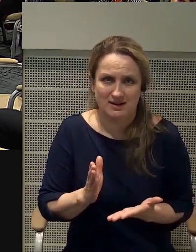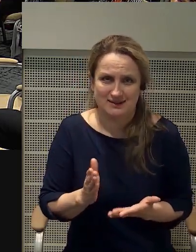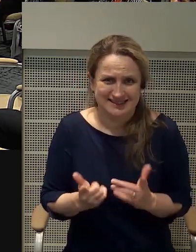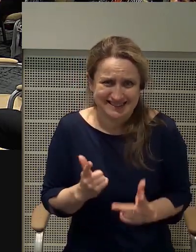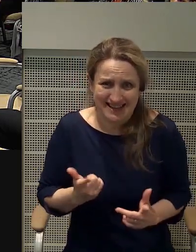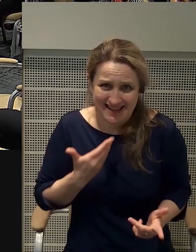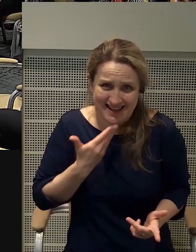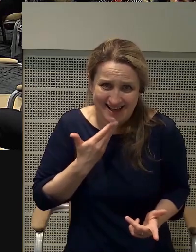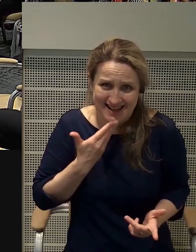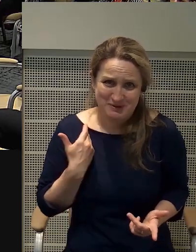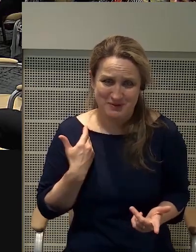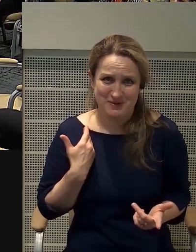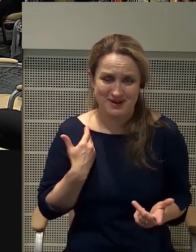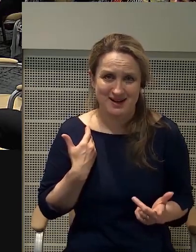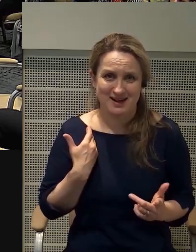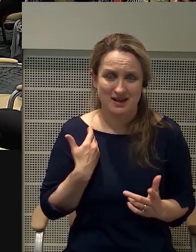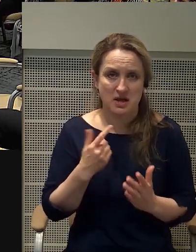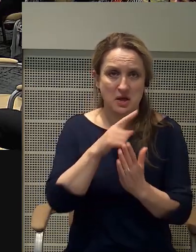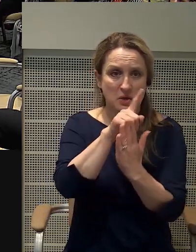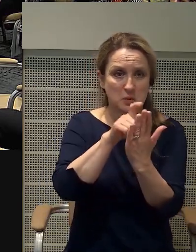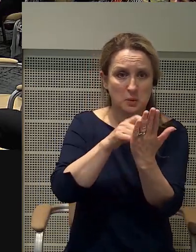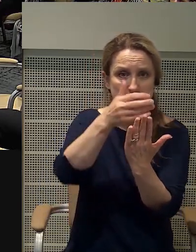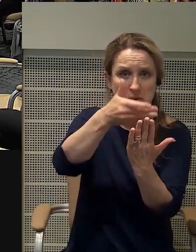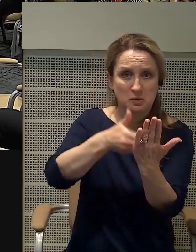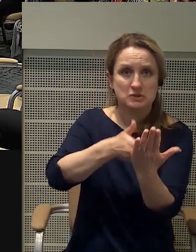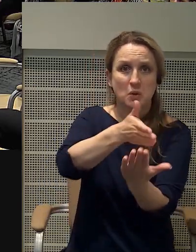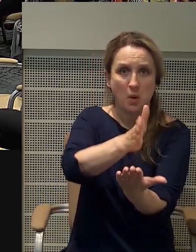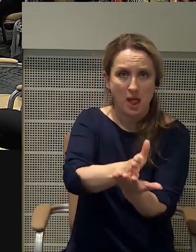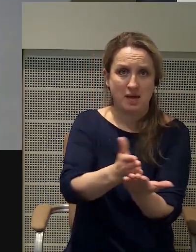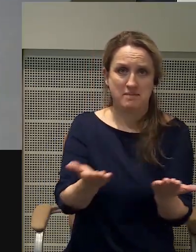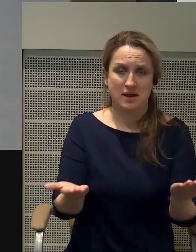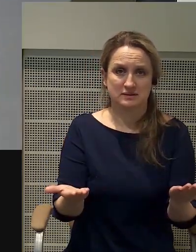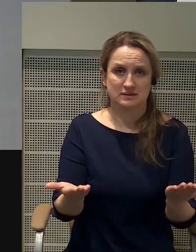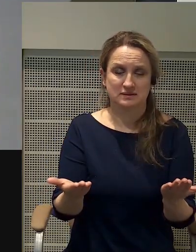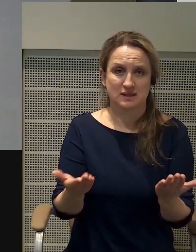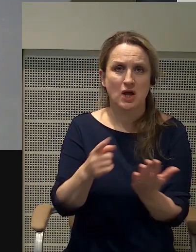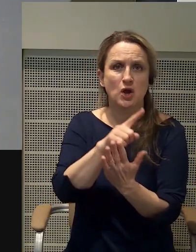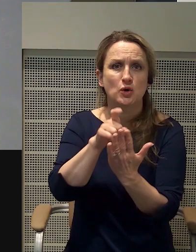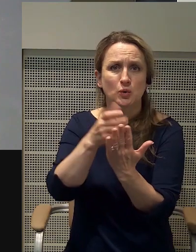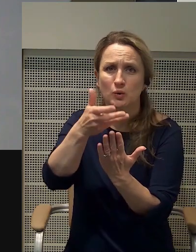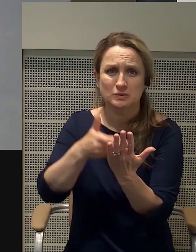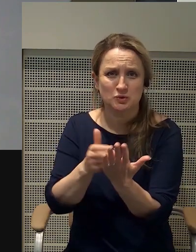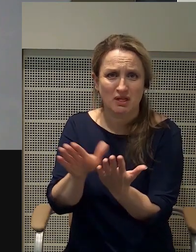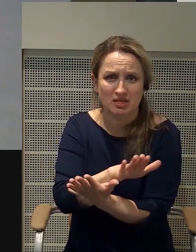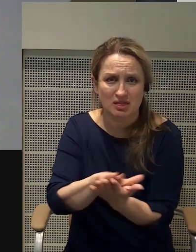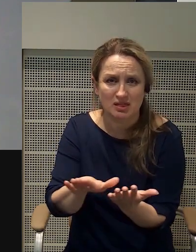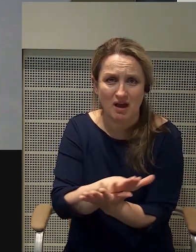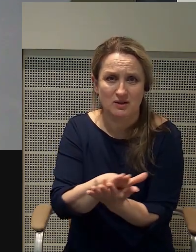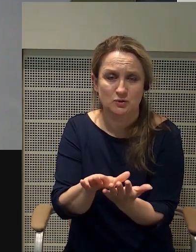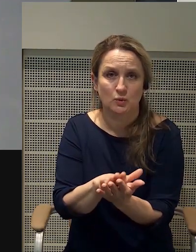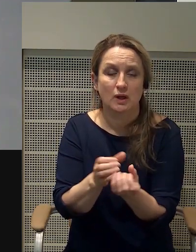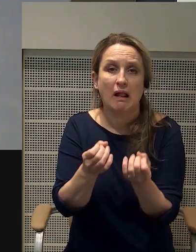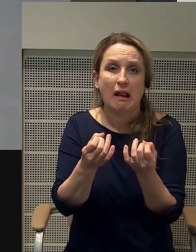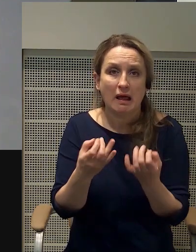the questionnaires are available free. It takes some time to professionals, but you can do it on paper, you can do it